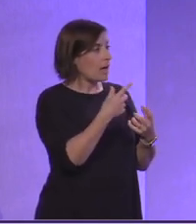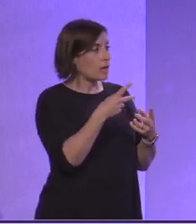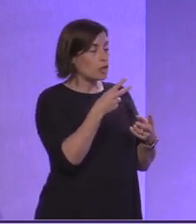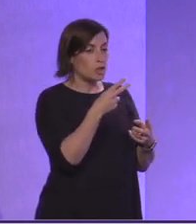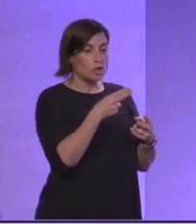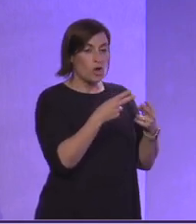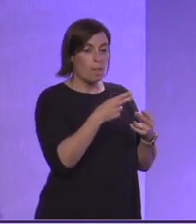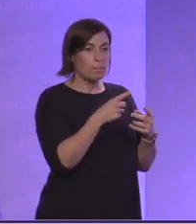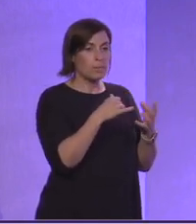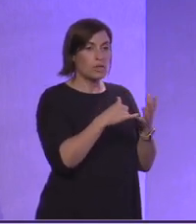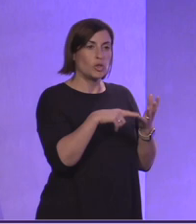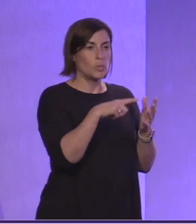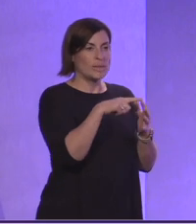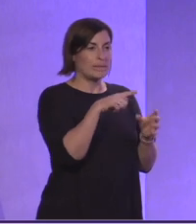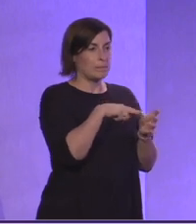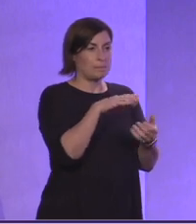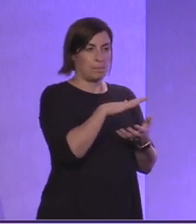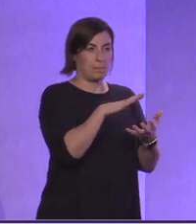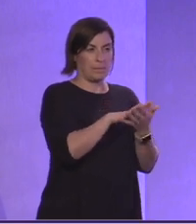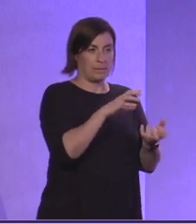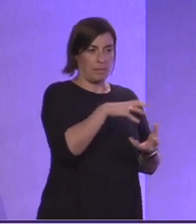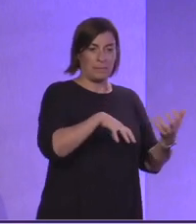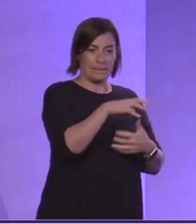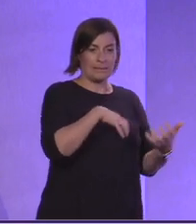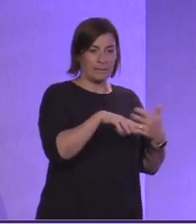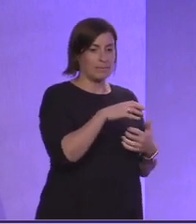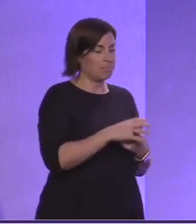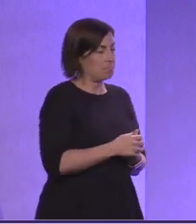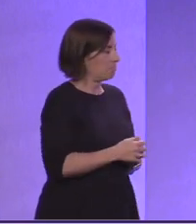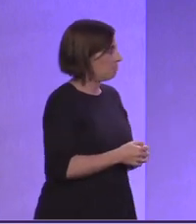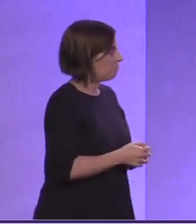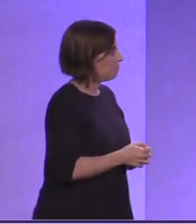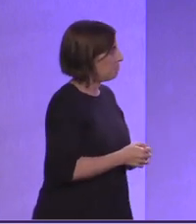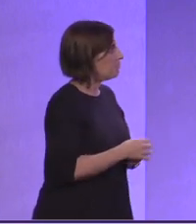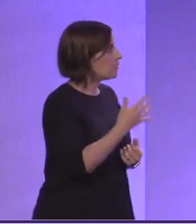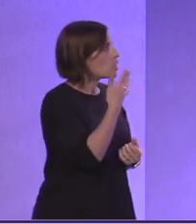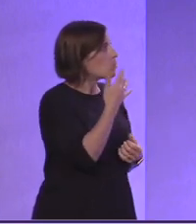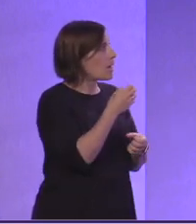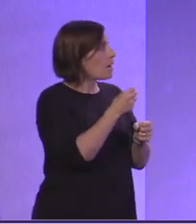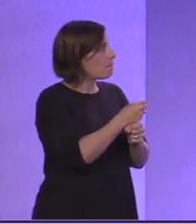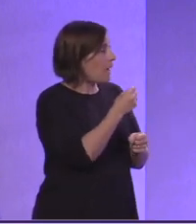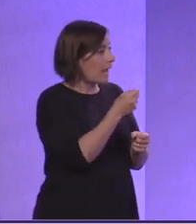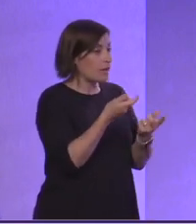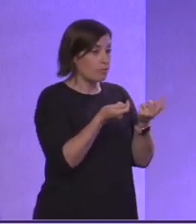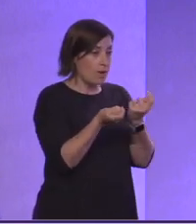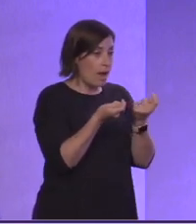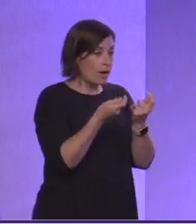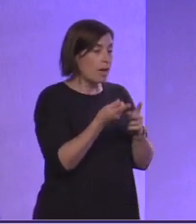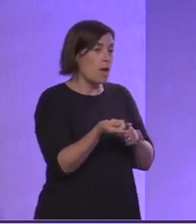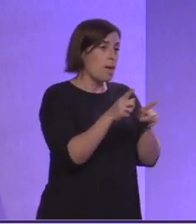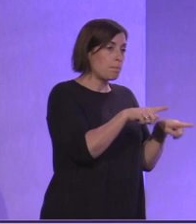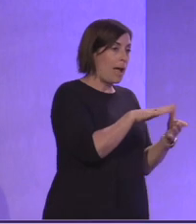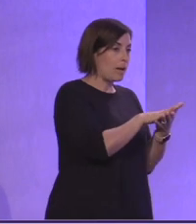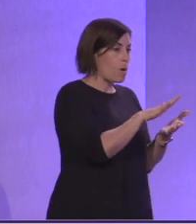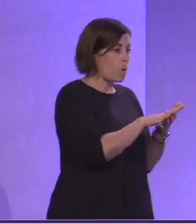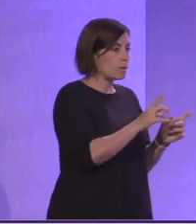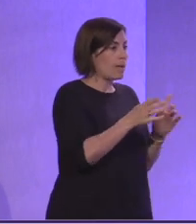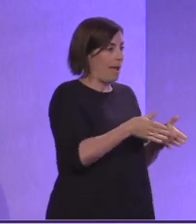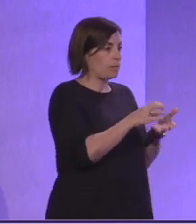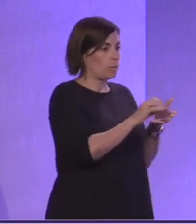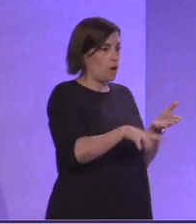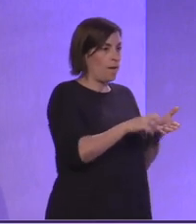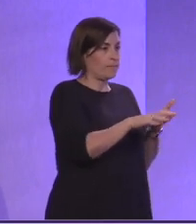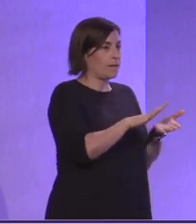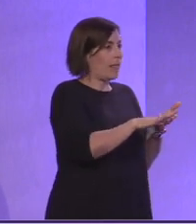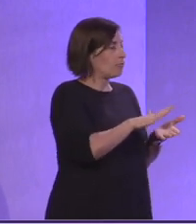And that'll get us, so we're in an interactive environment. Inside of a Docker container, we run makeup. When you're back on the host, we have to be able to clean that up. So Docker